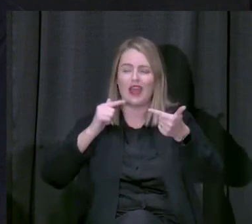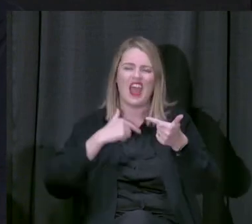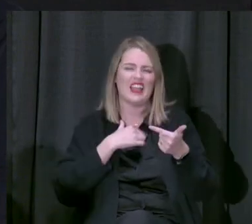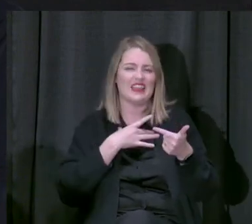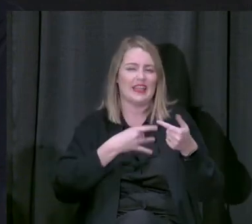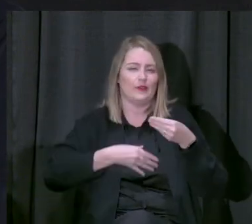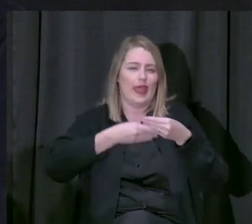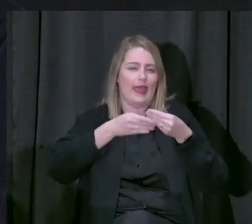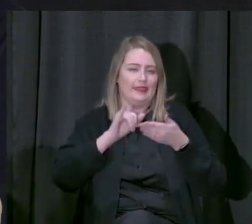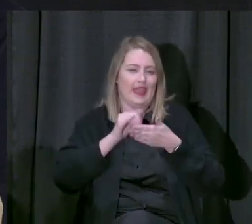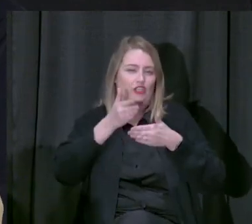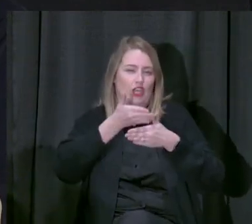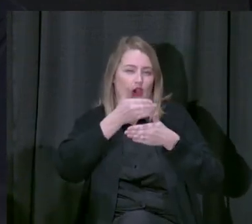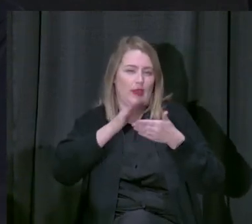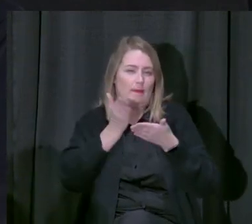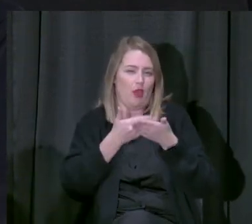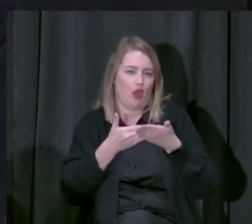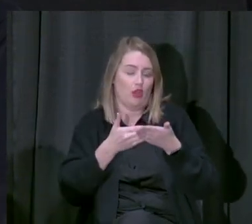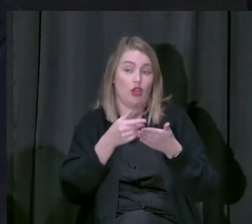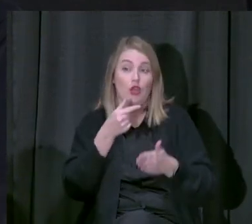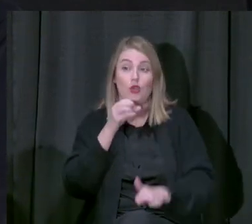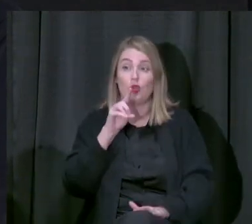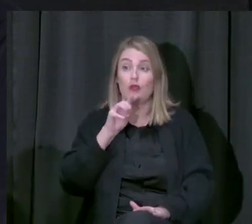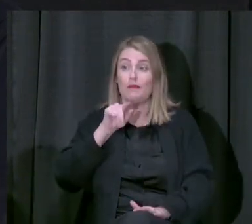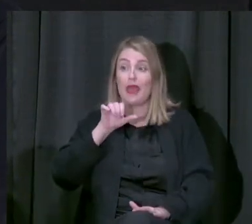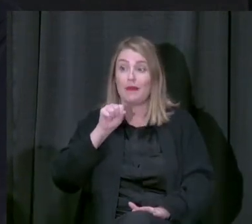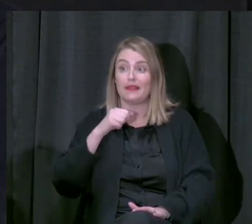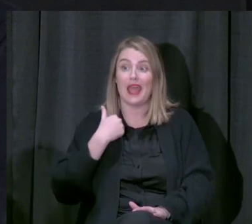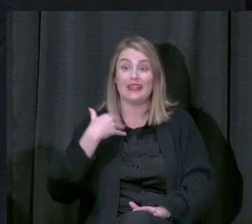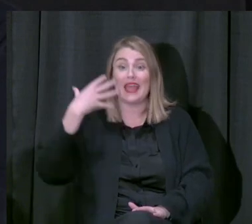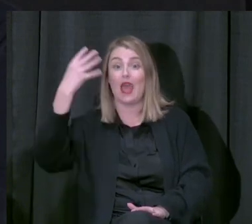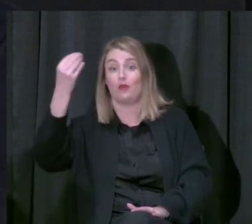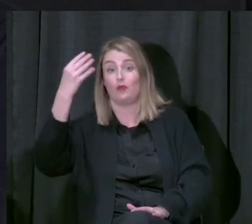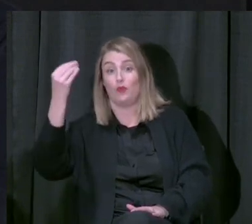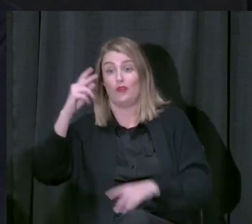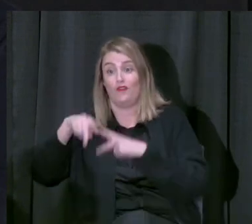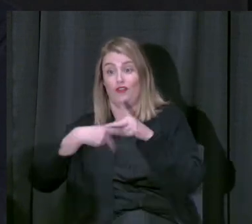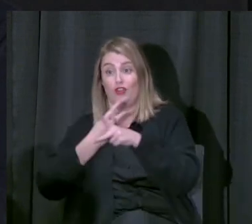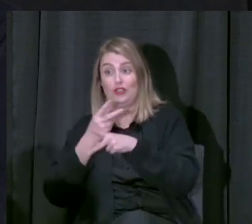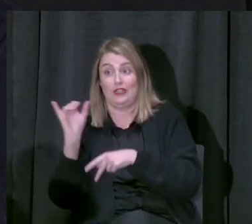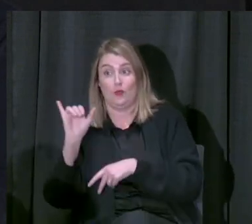that. Good Maps has the outdoors version as well, which is